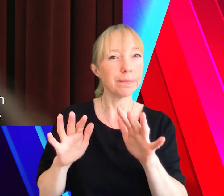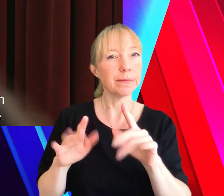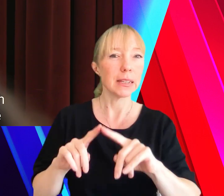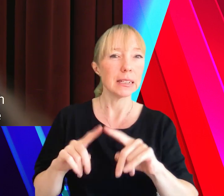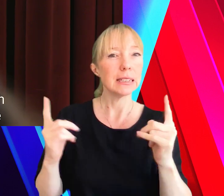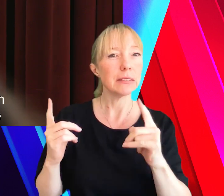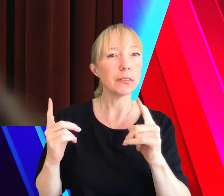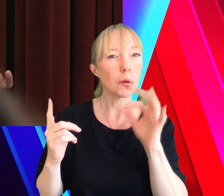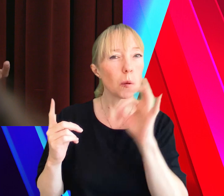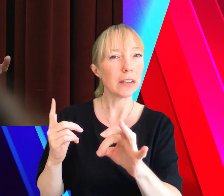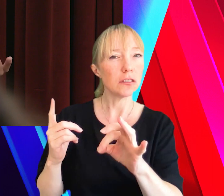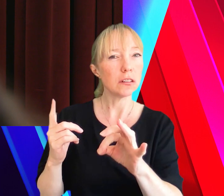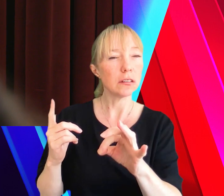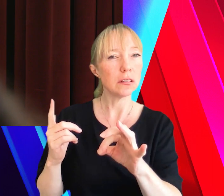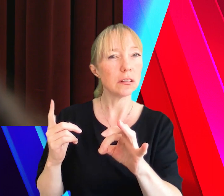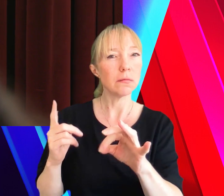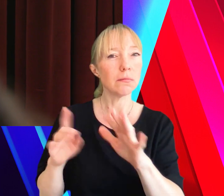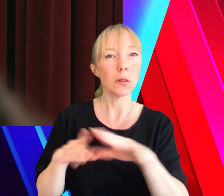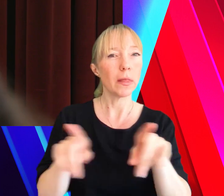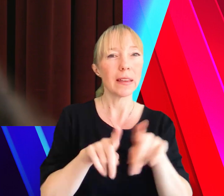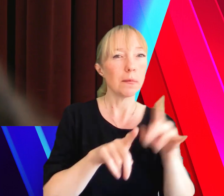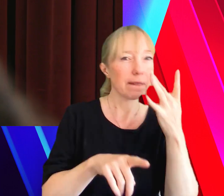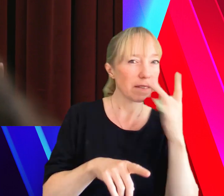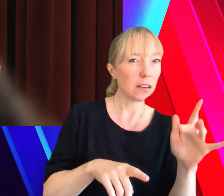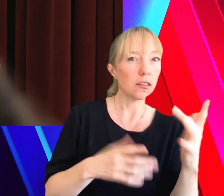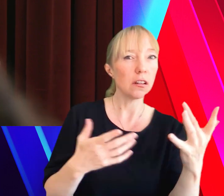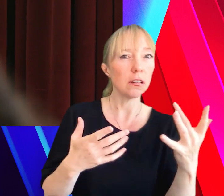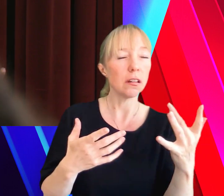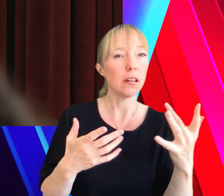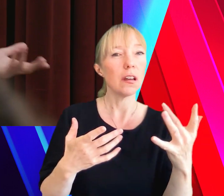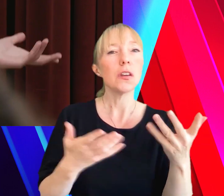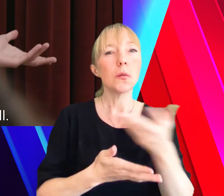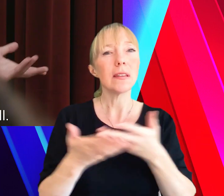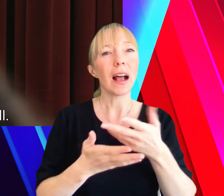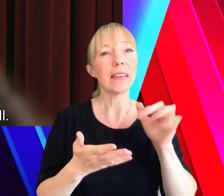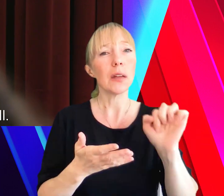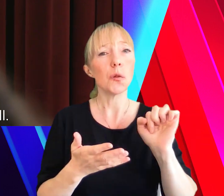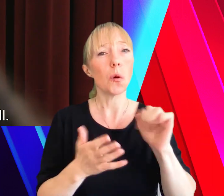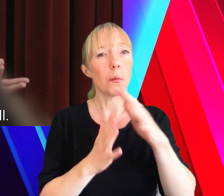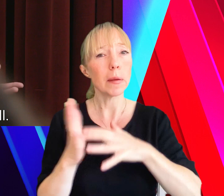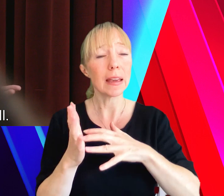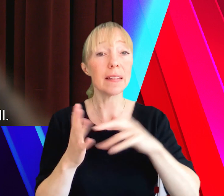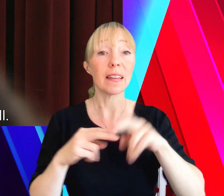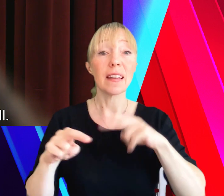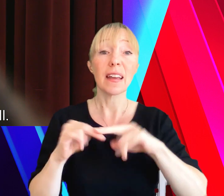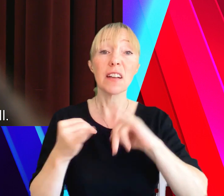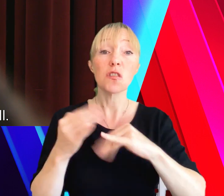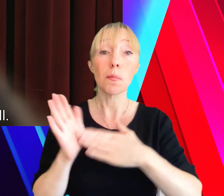of raise kind of different questions? Because I think, like you discuss it in the piece as